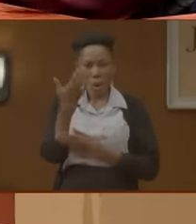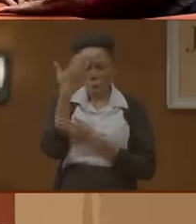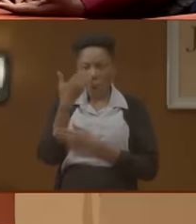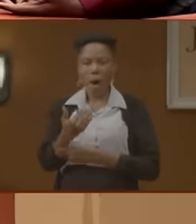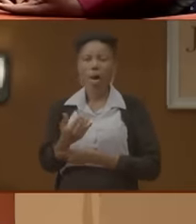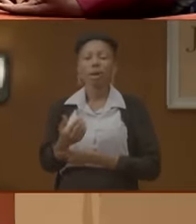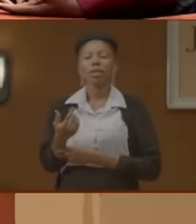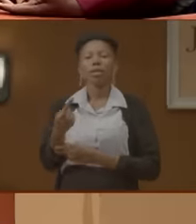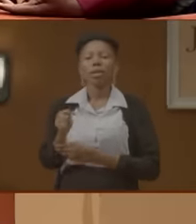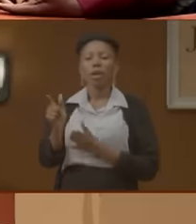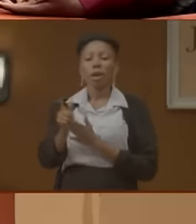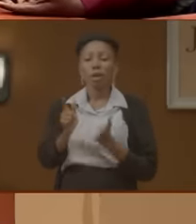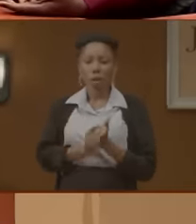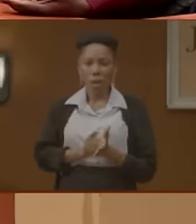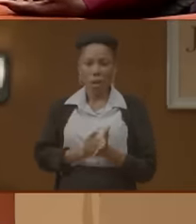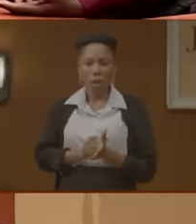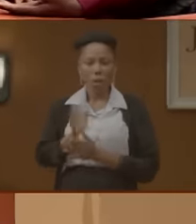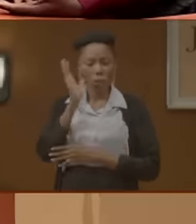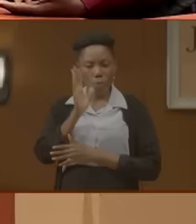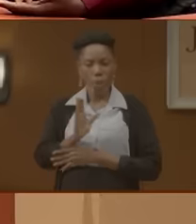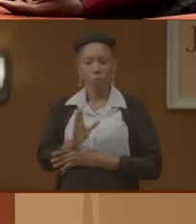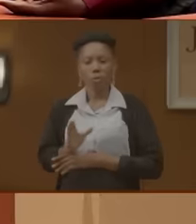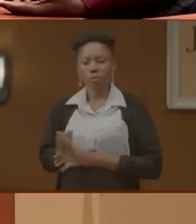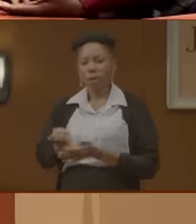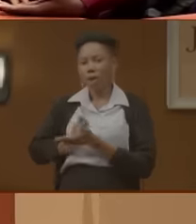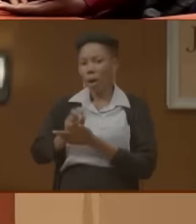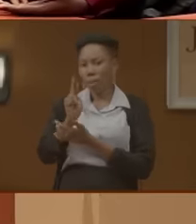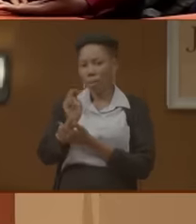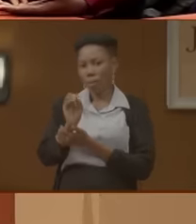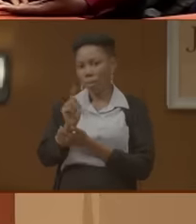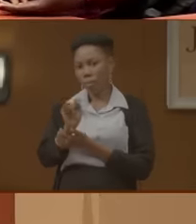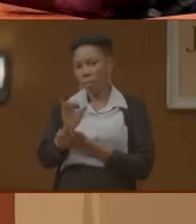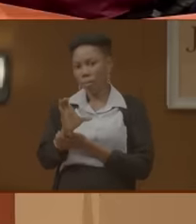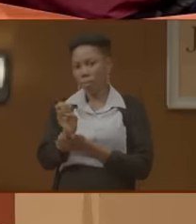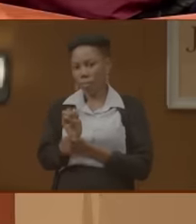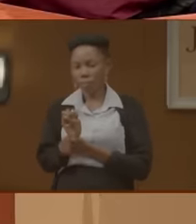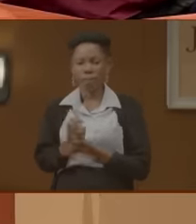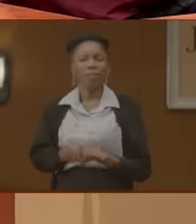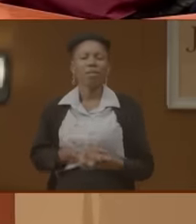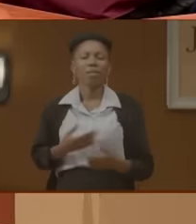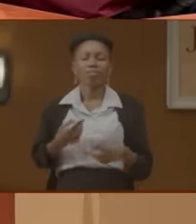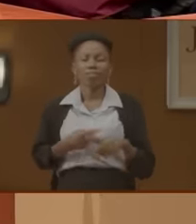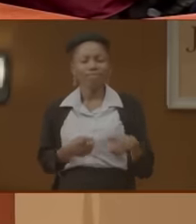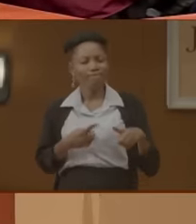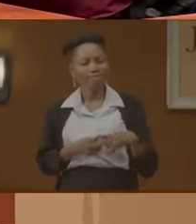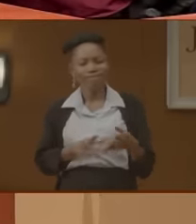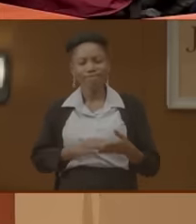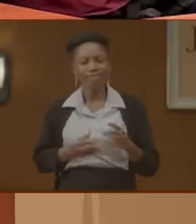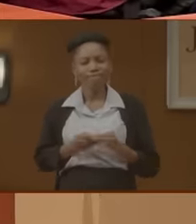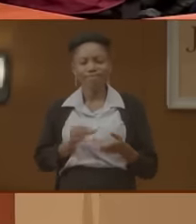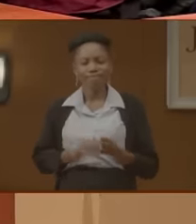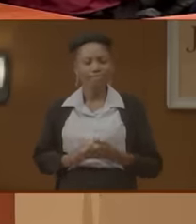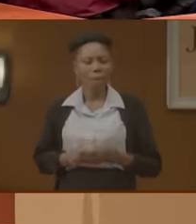to write. And so he will not be the one to pay the lawyer. So I had to pay. So those things were on and on. And it got to a